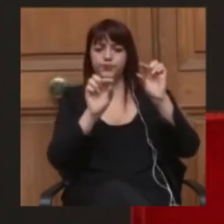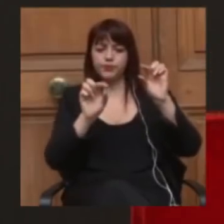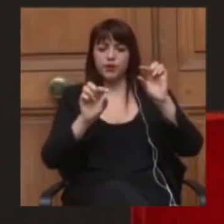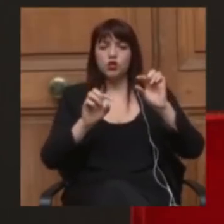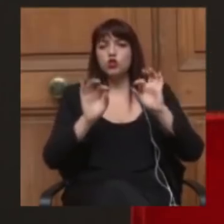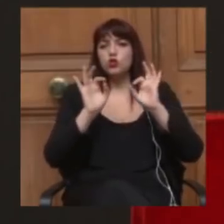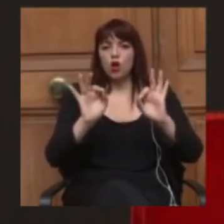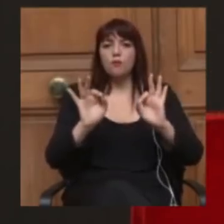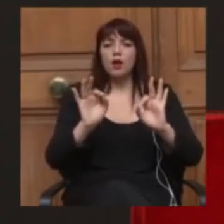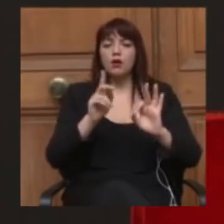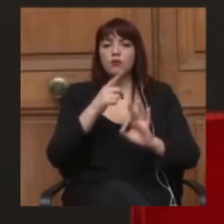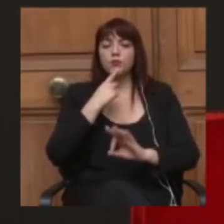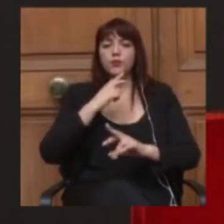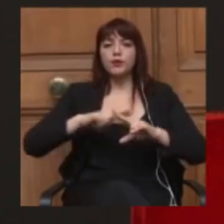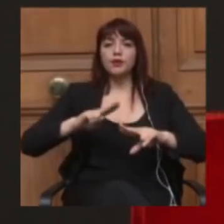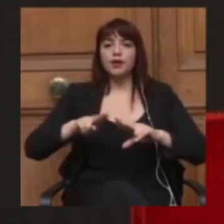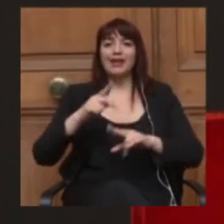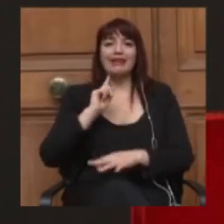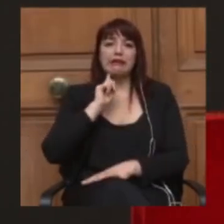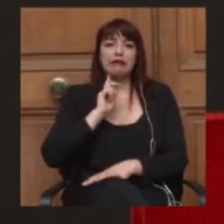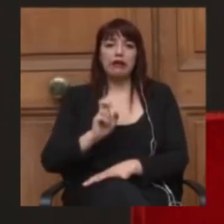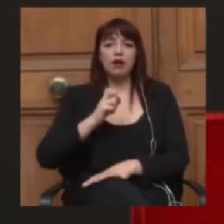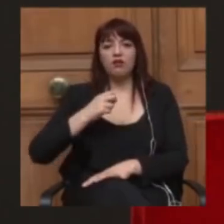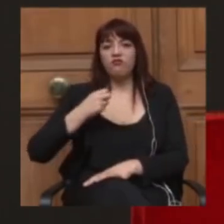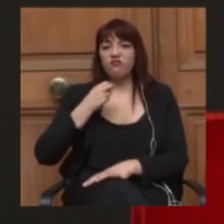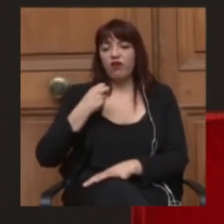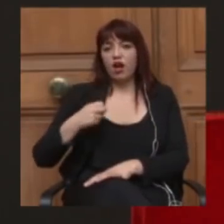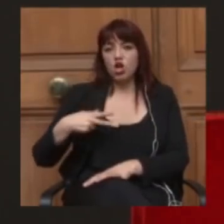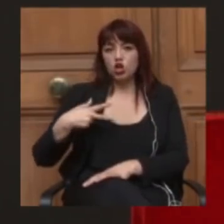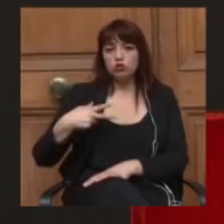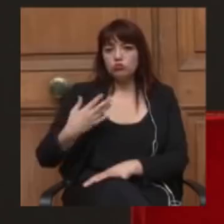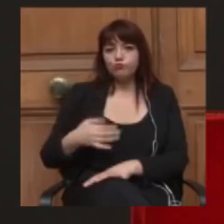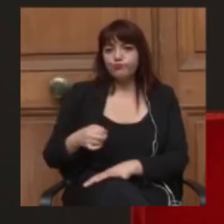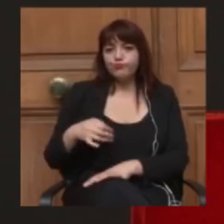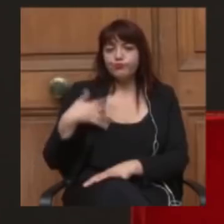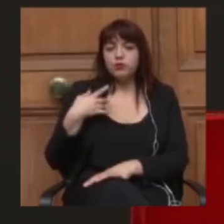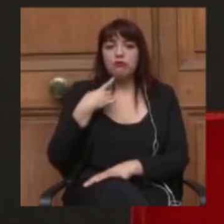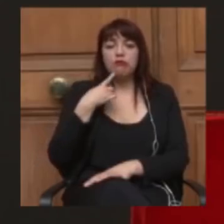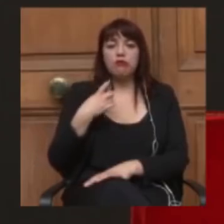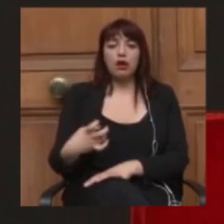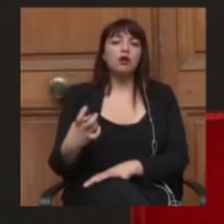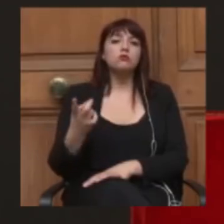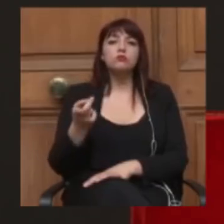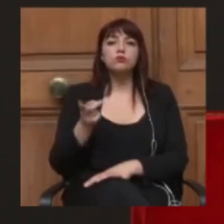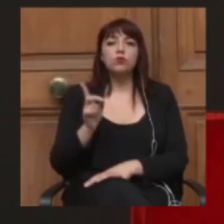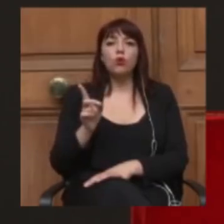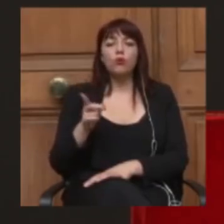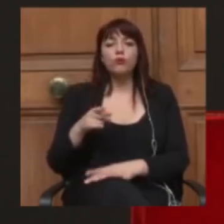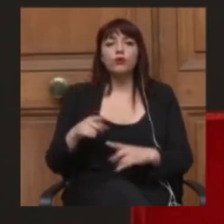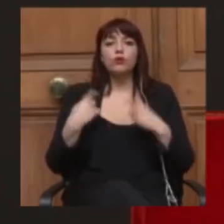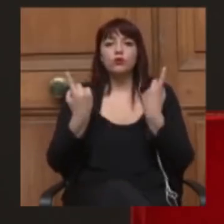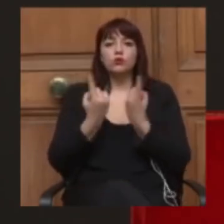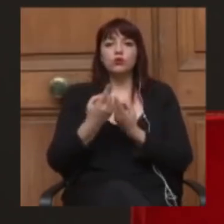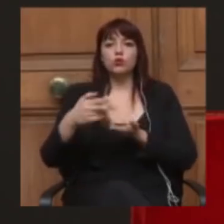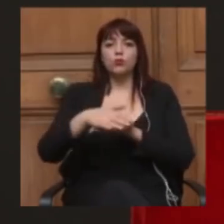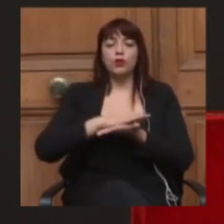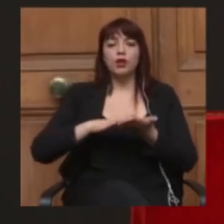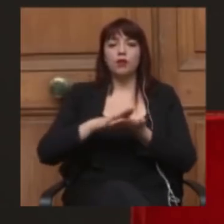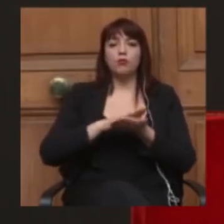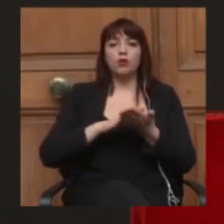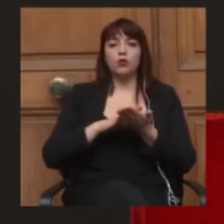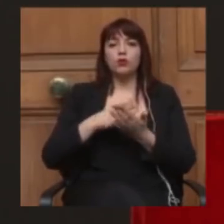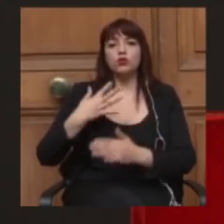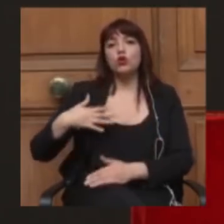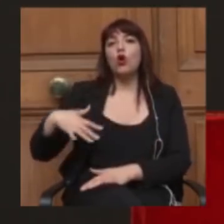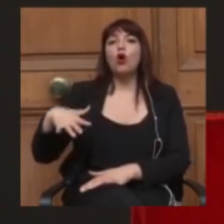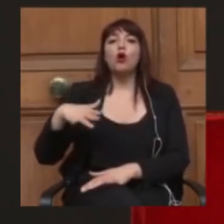is valuable. Where, for instance, is the incalculable and